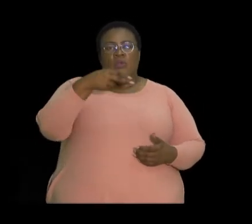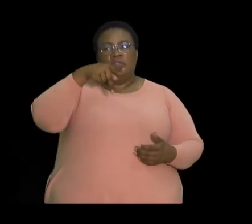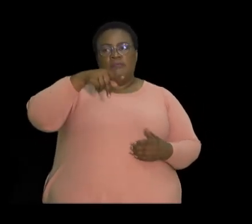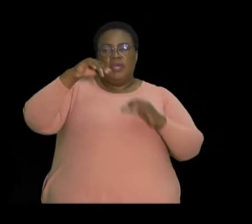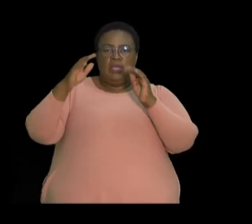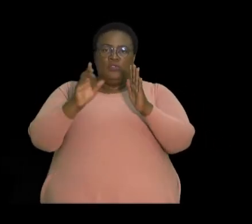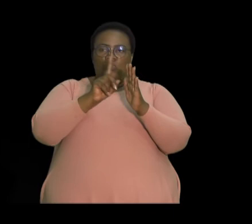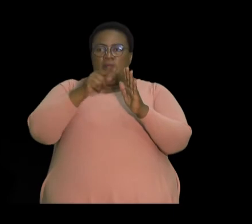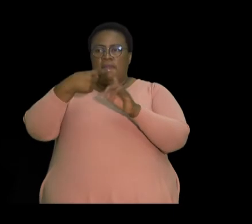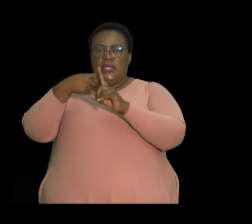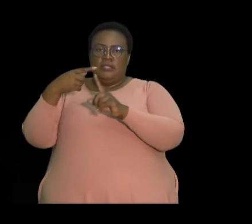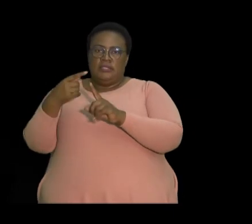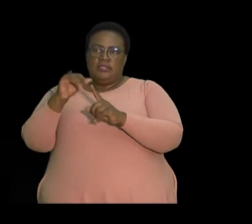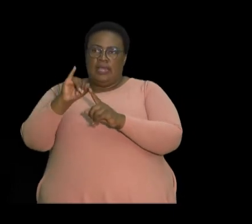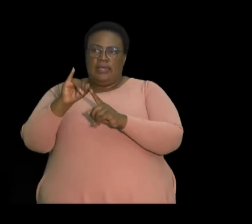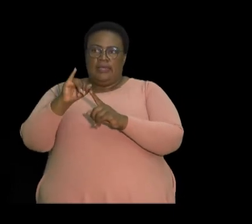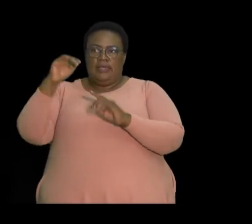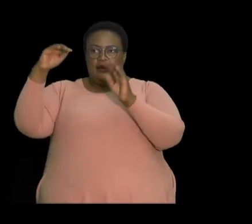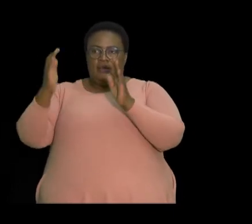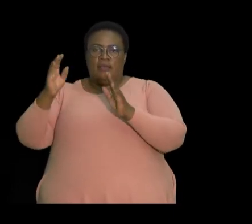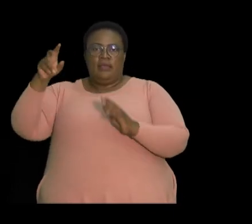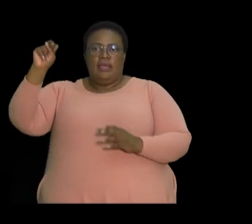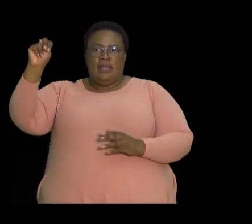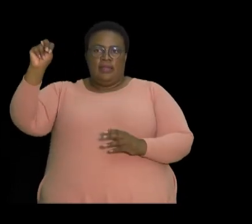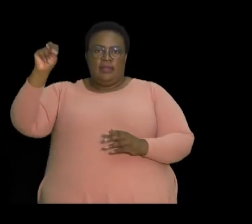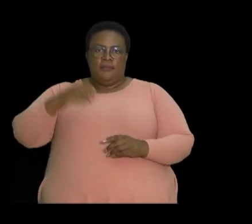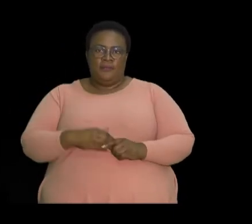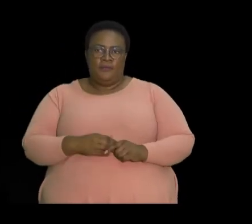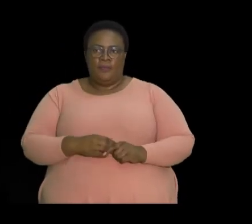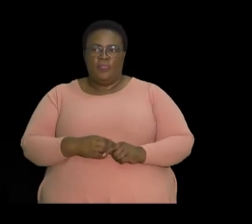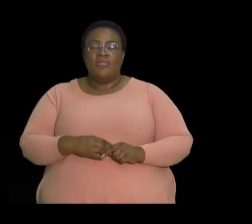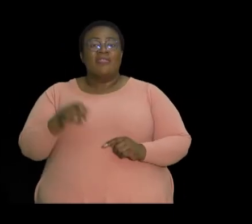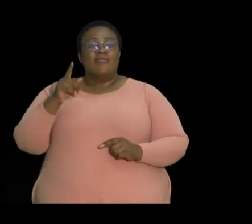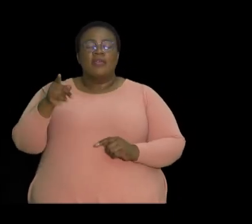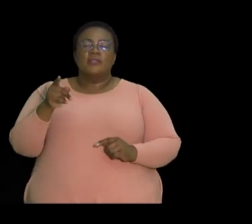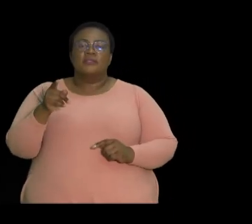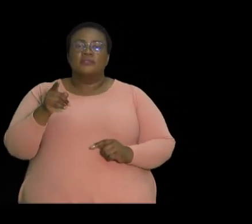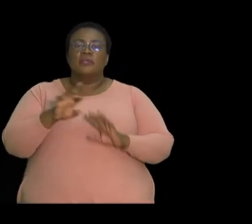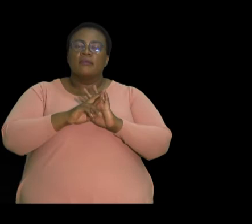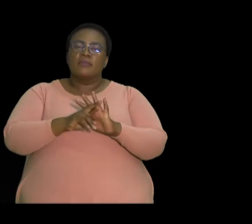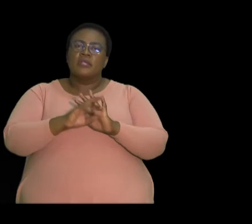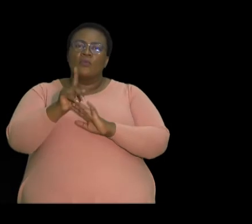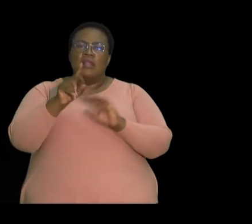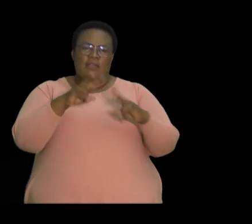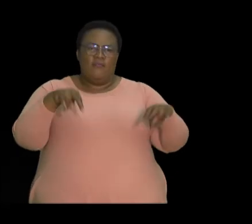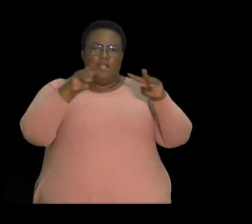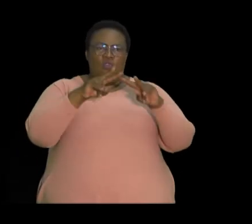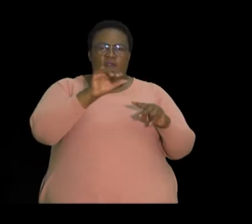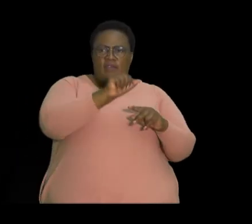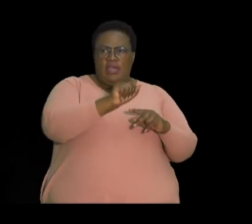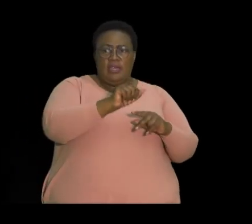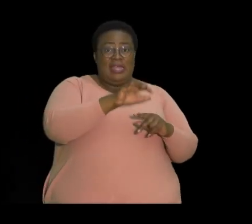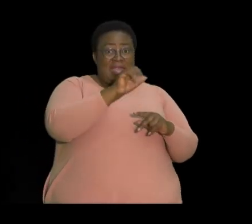into 1 plus I to the exponent of n. And this represents the value of A would be